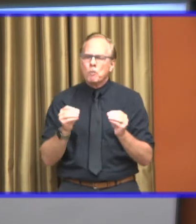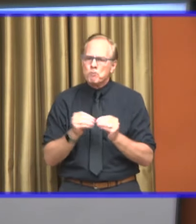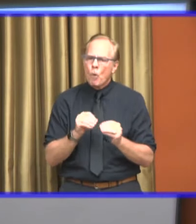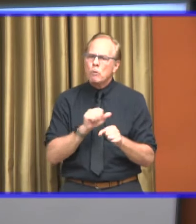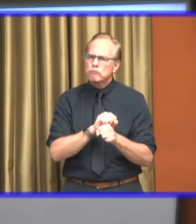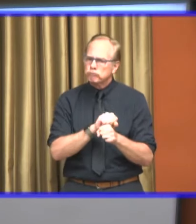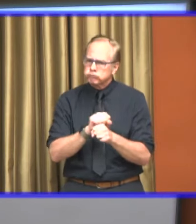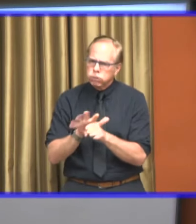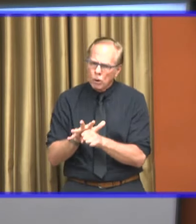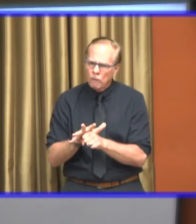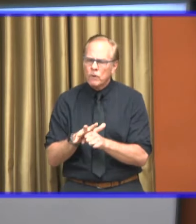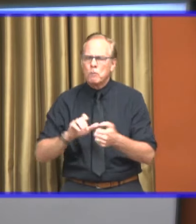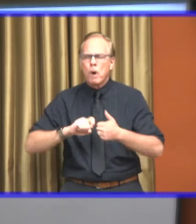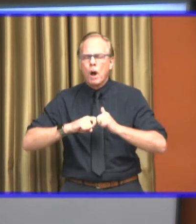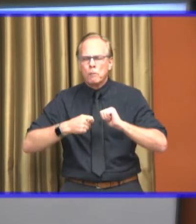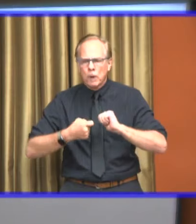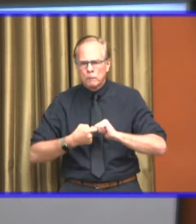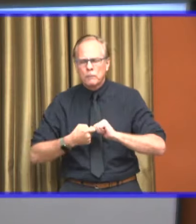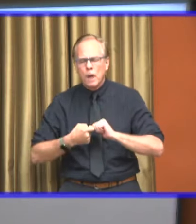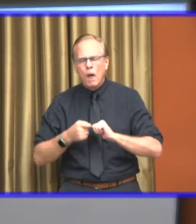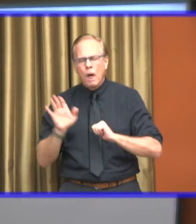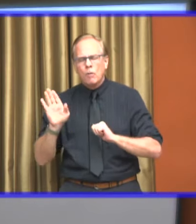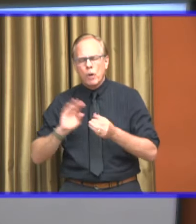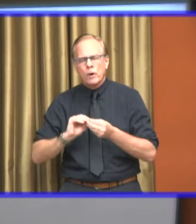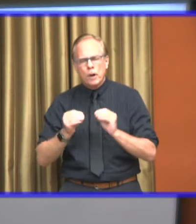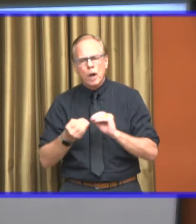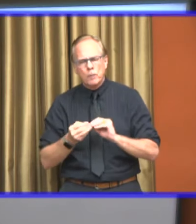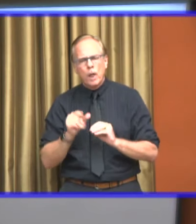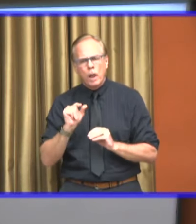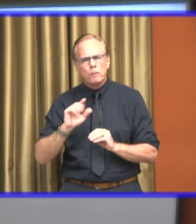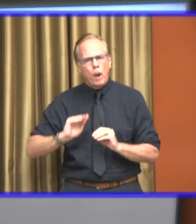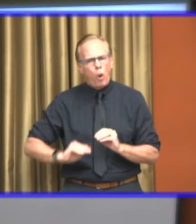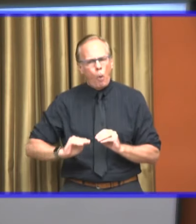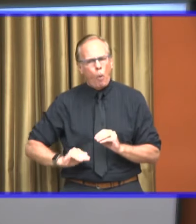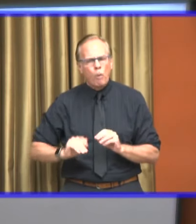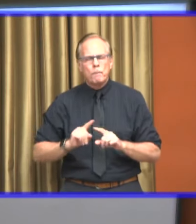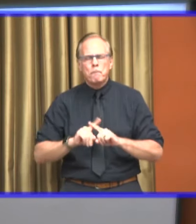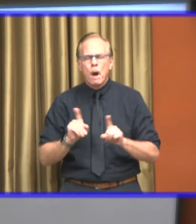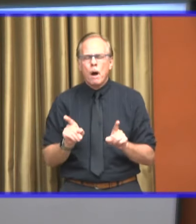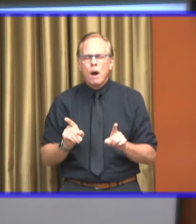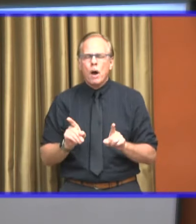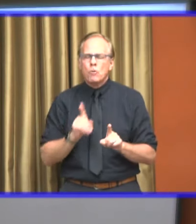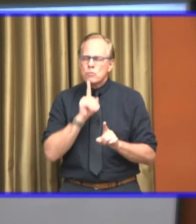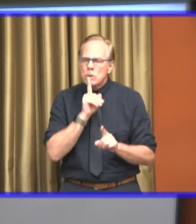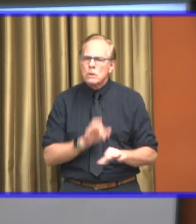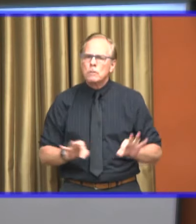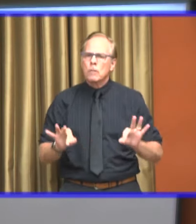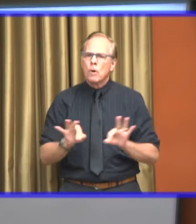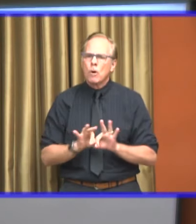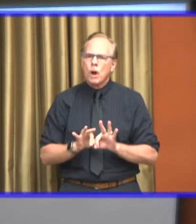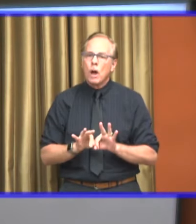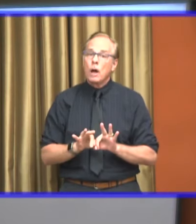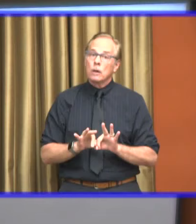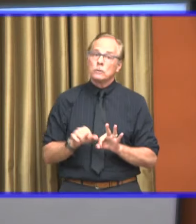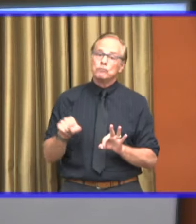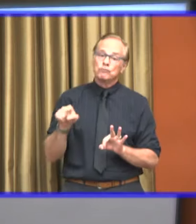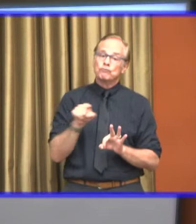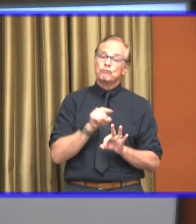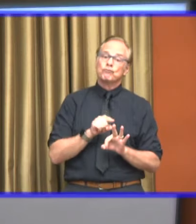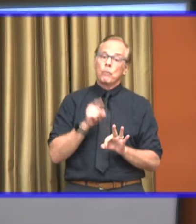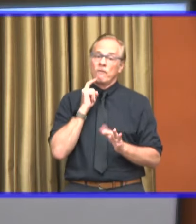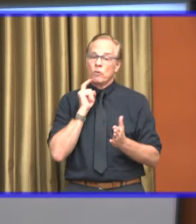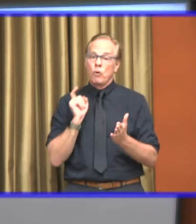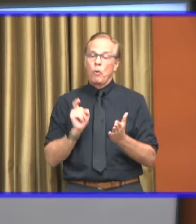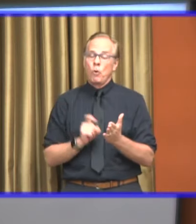issue, so you know their numbers are kind of low. But it's so important, I think, as we've seen,